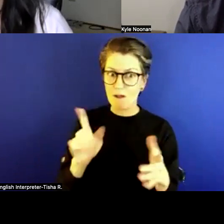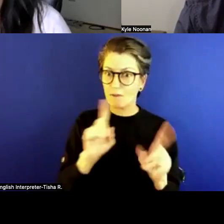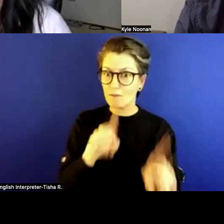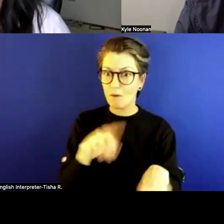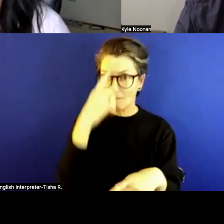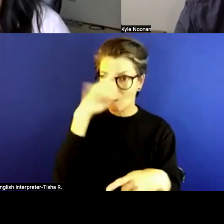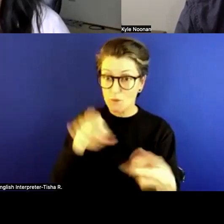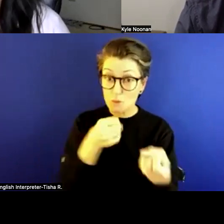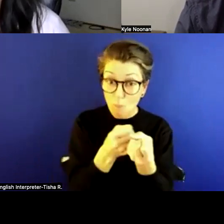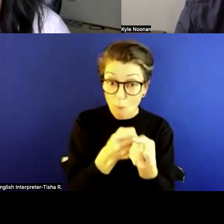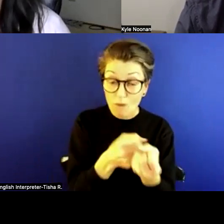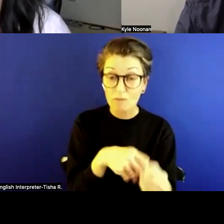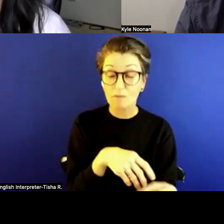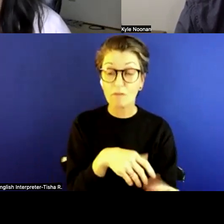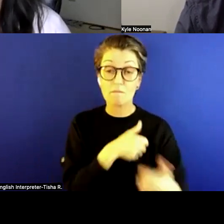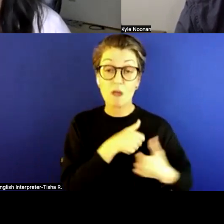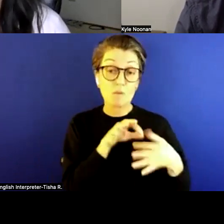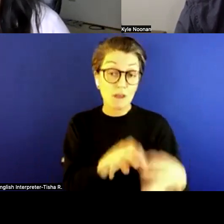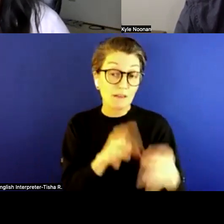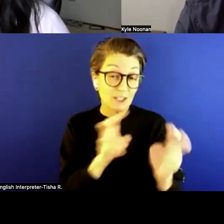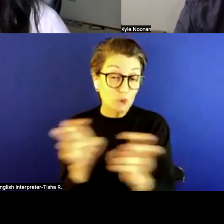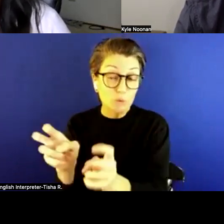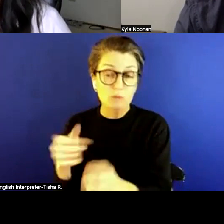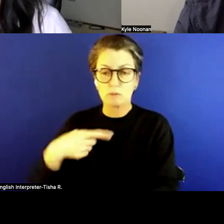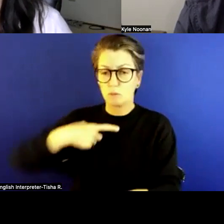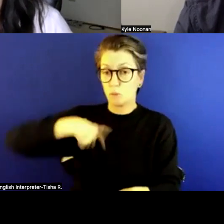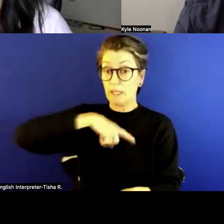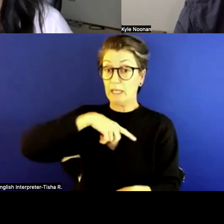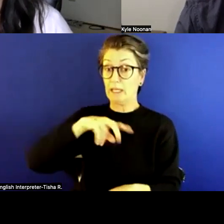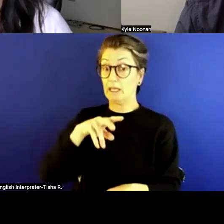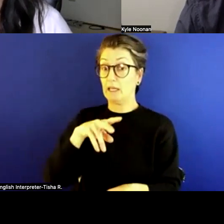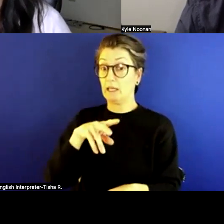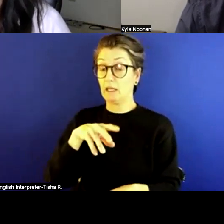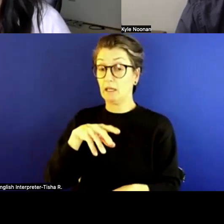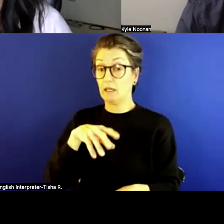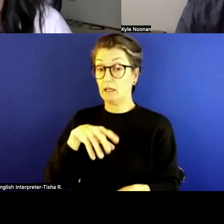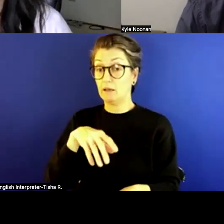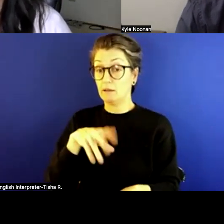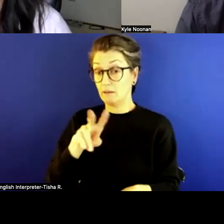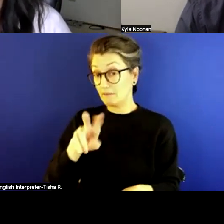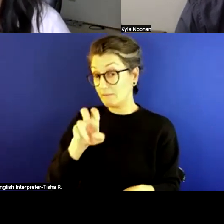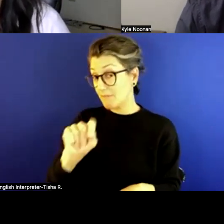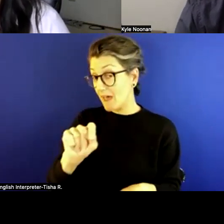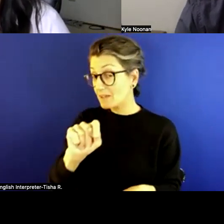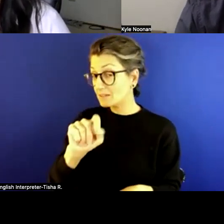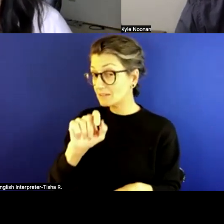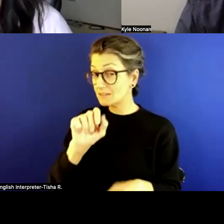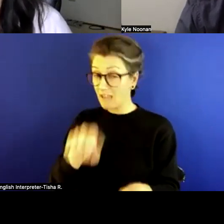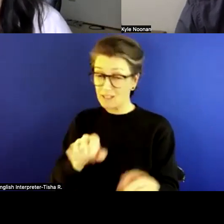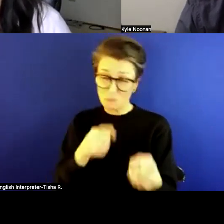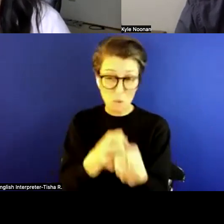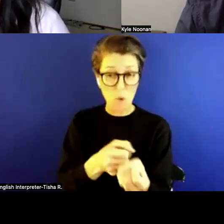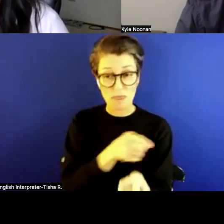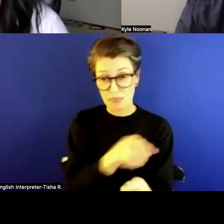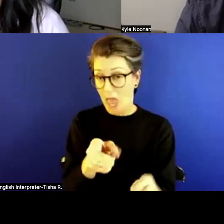issues. And so I think the more that we can do as veterans to help point them in the right direction, the better that's going to be and the